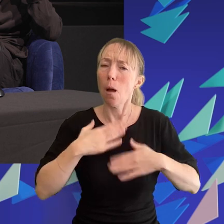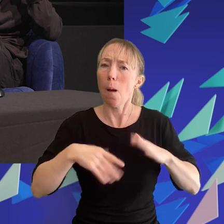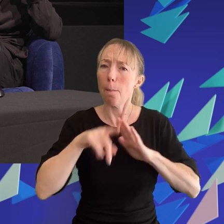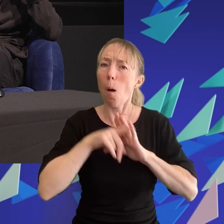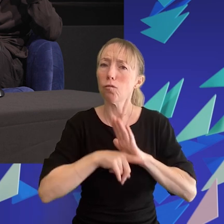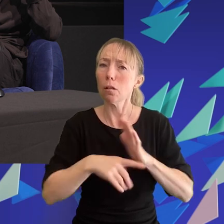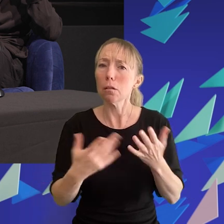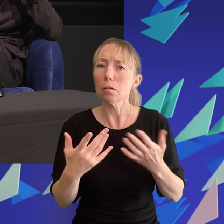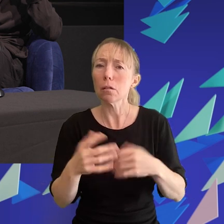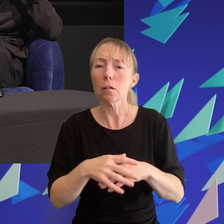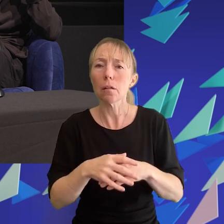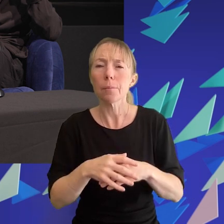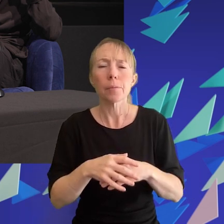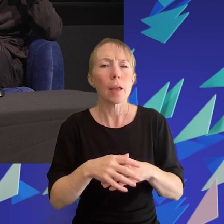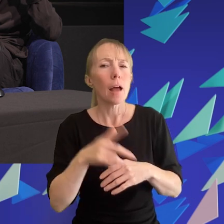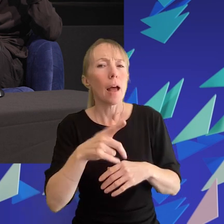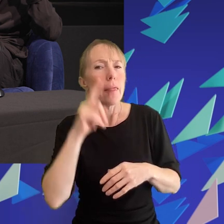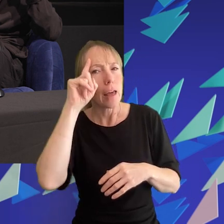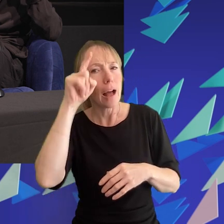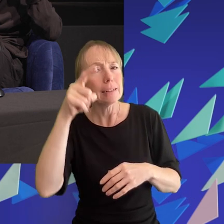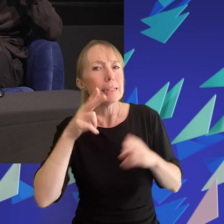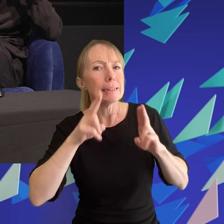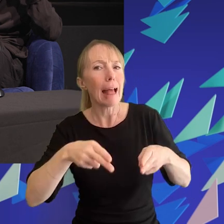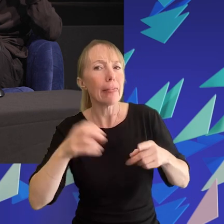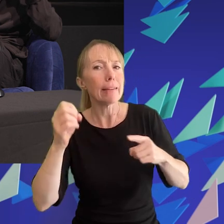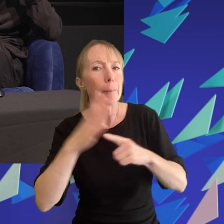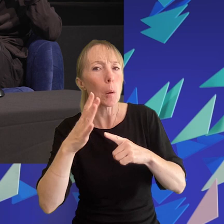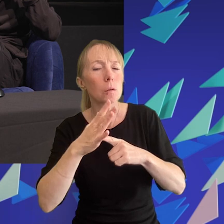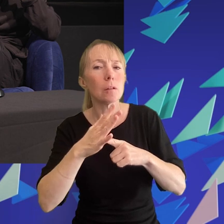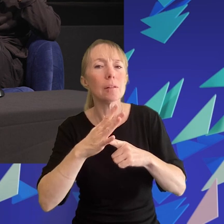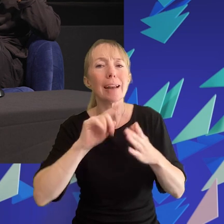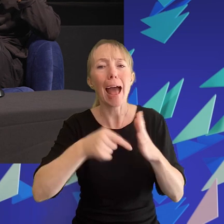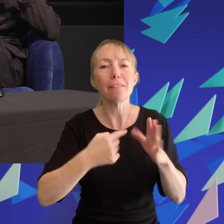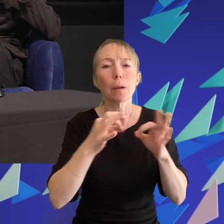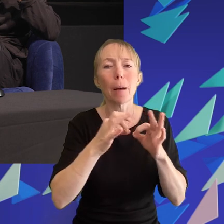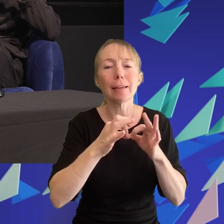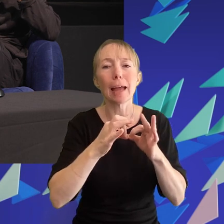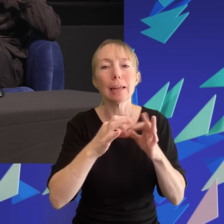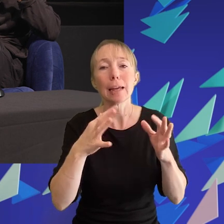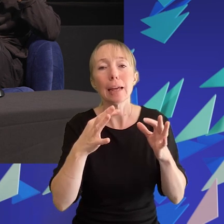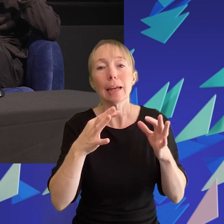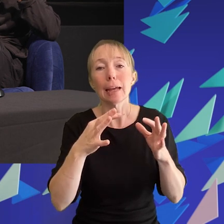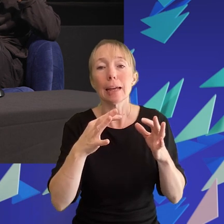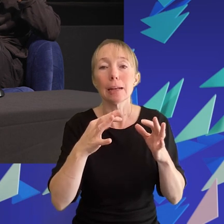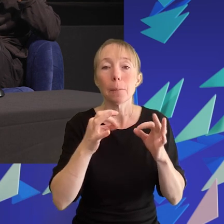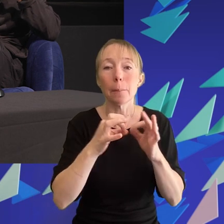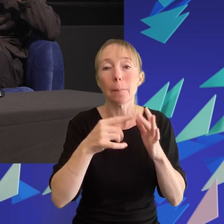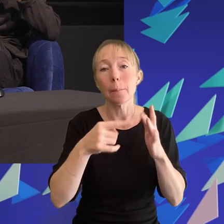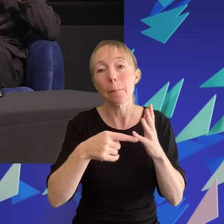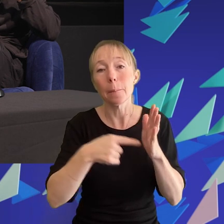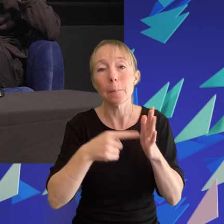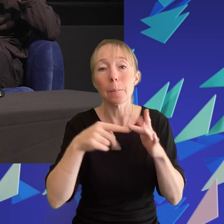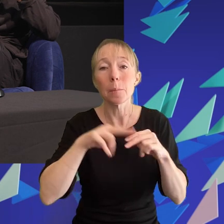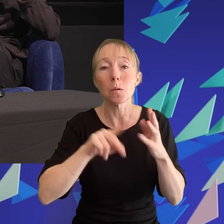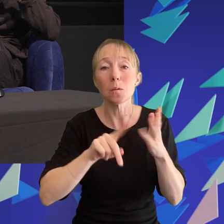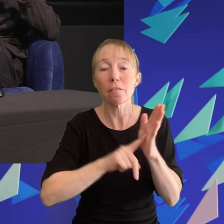that death has weight, and thinking about Javier Bardem in Beautiful, but also Michael Keaton's character, Regan, in Birdman, Leonardo DiCaprio's